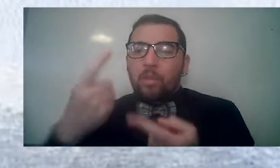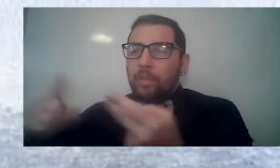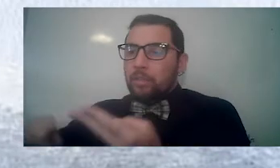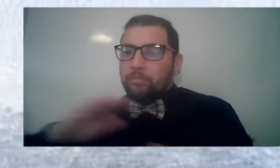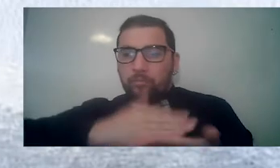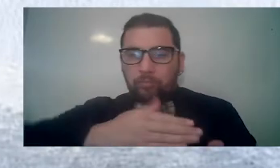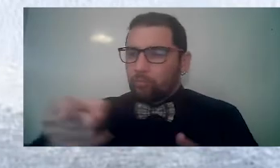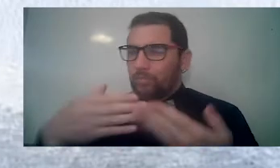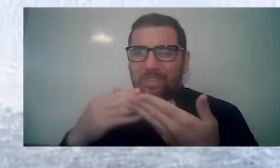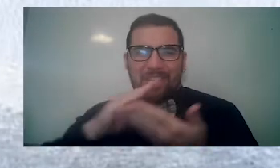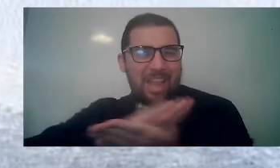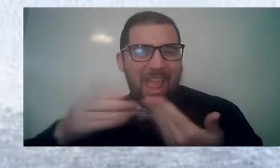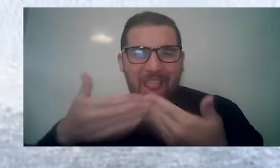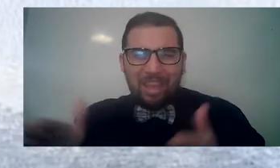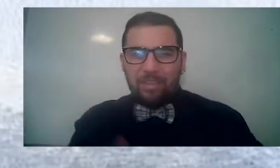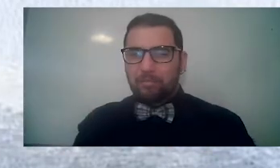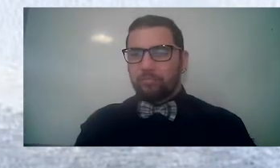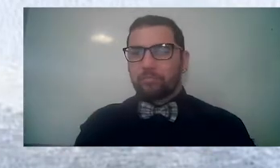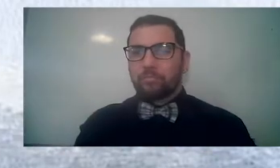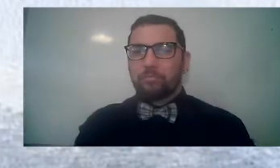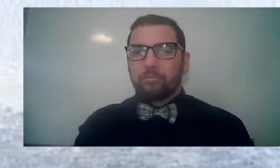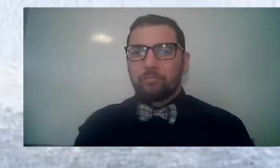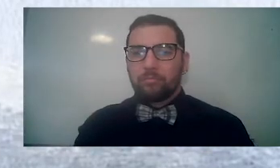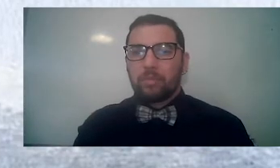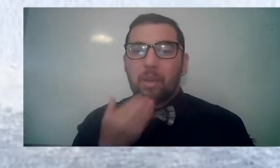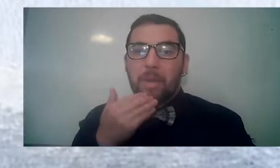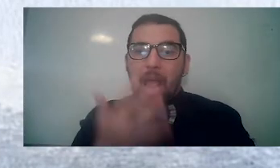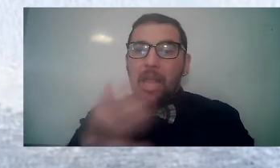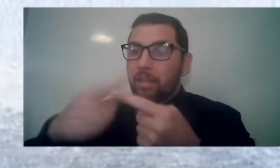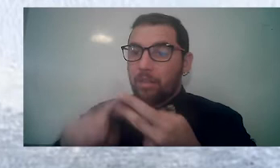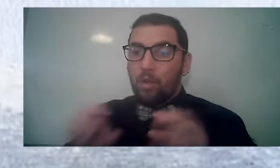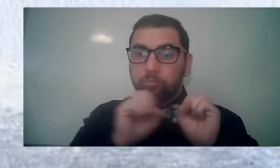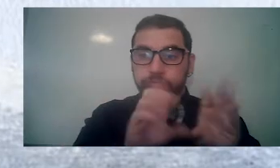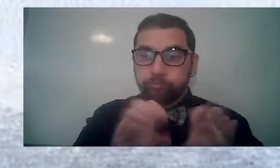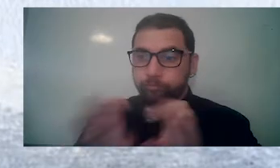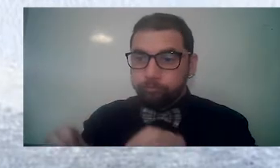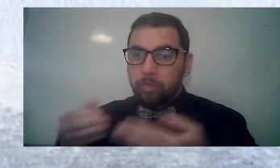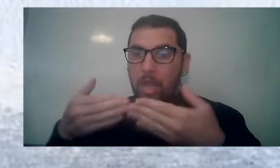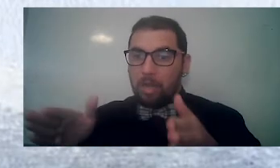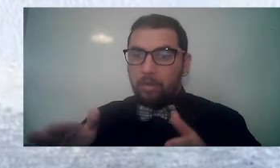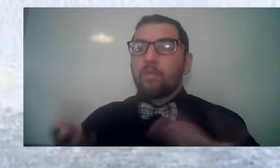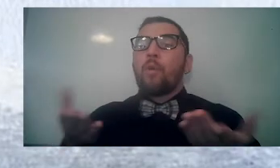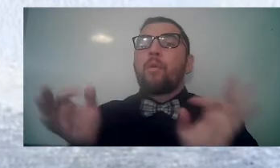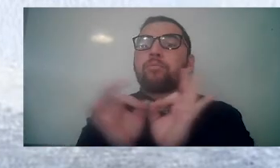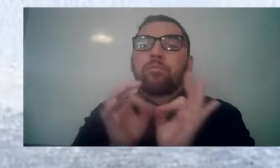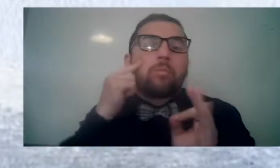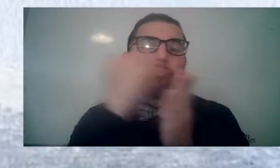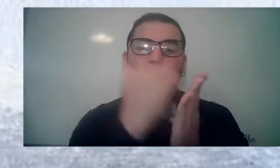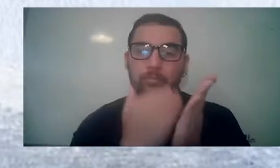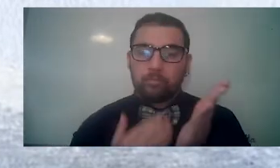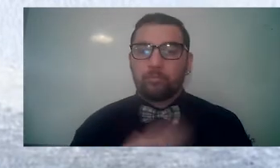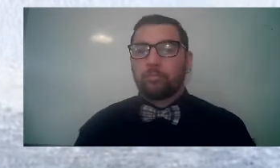murume ka melei tamiku yinual chem rume. Ka melei kenye kimel tun tanyi kimnyal chumeshi peneng yal di